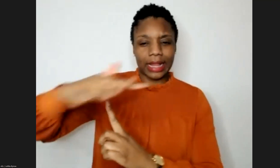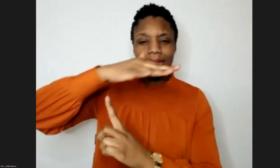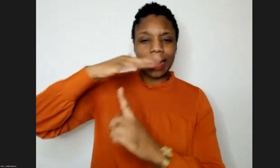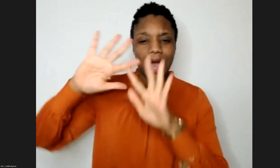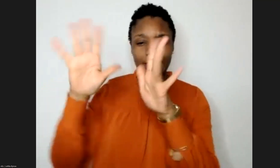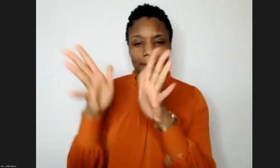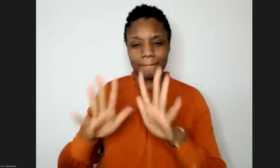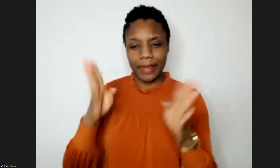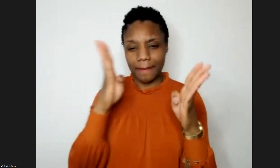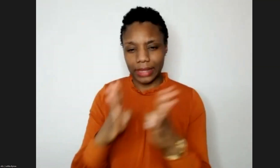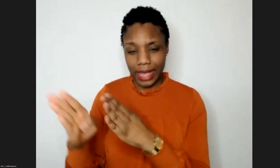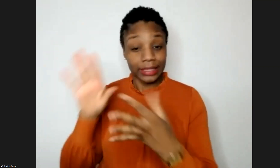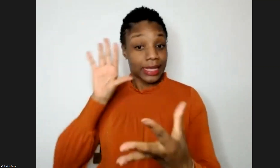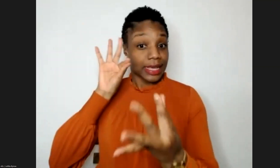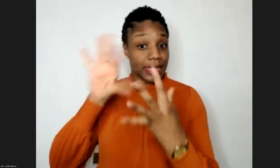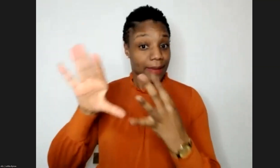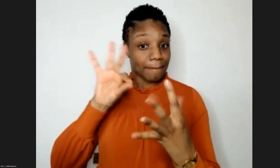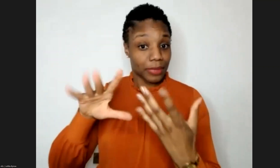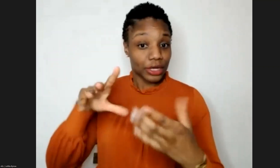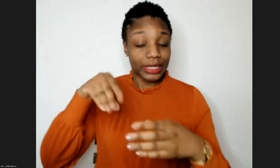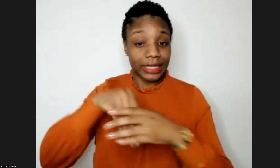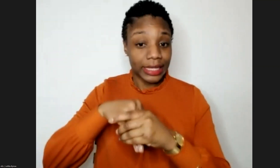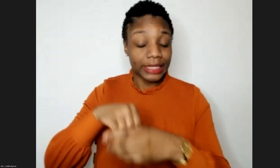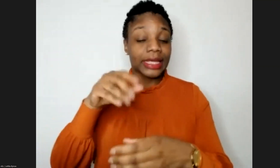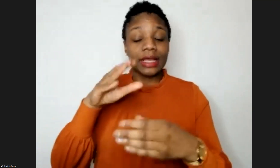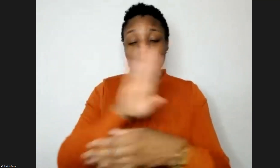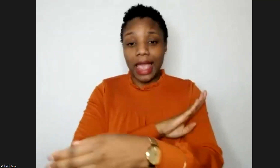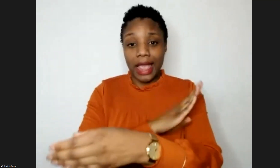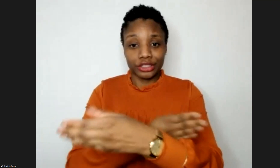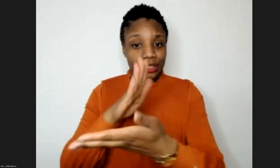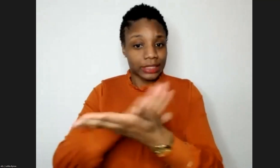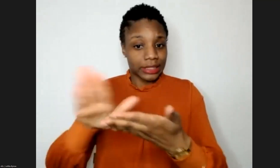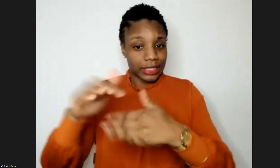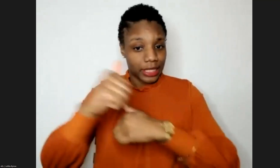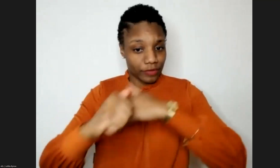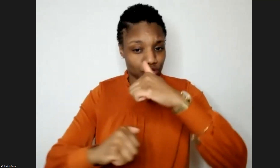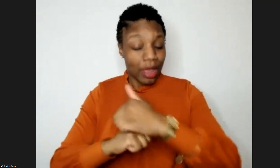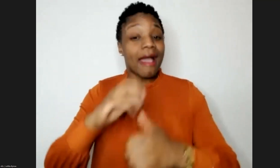Facilitating community input into the siting and permitting of clean energy infrastructure, and ensuring that the